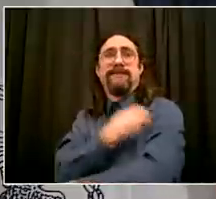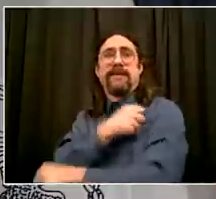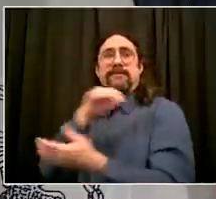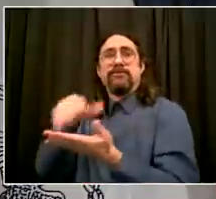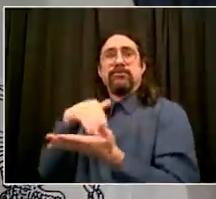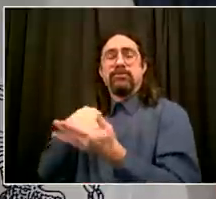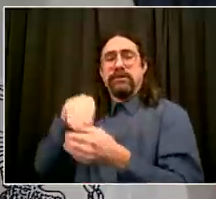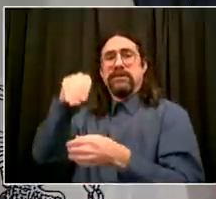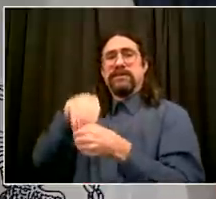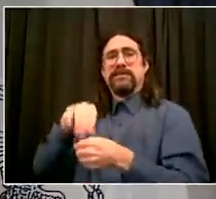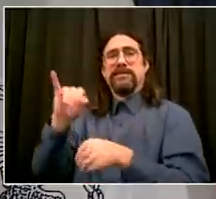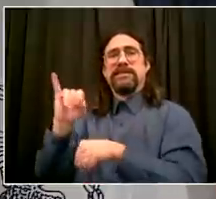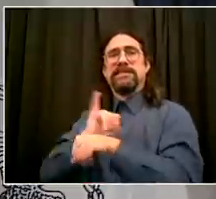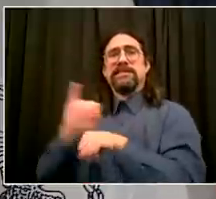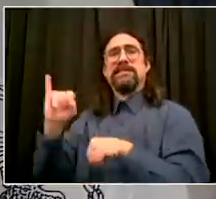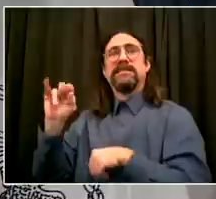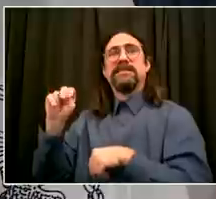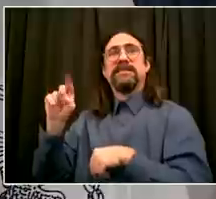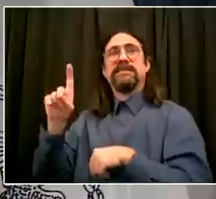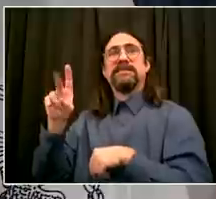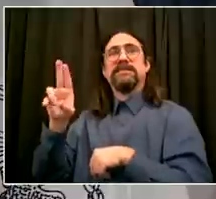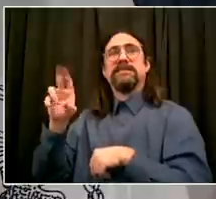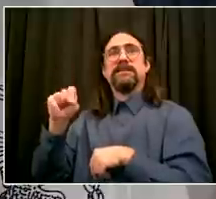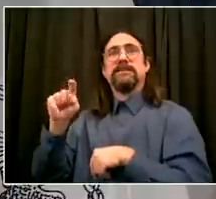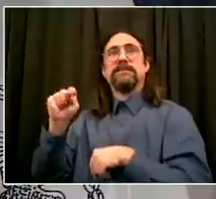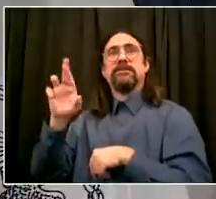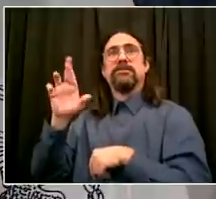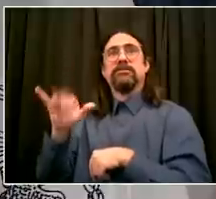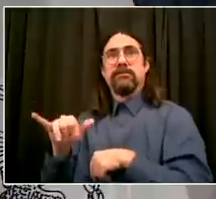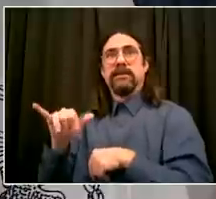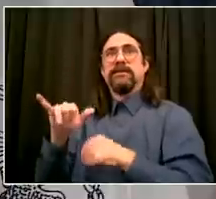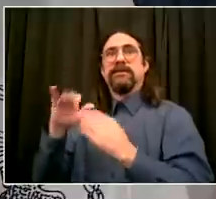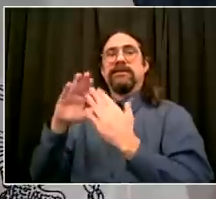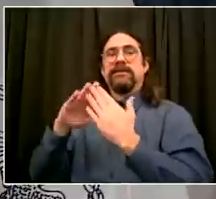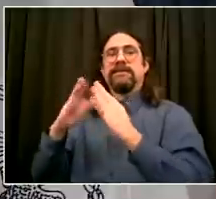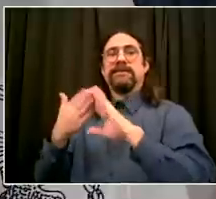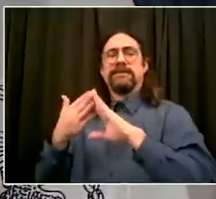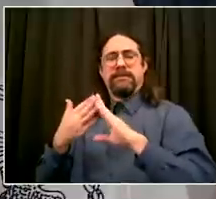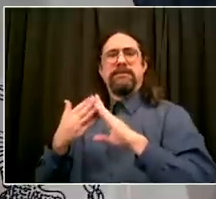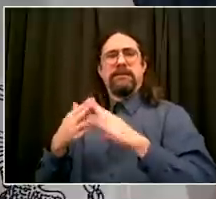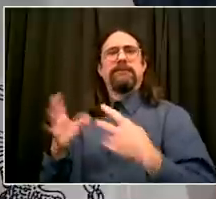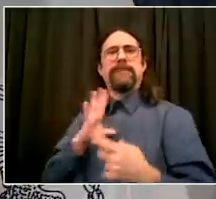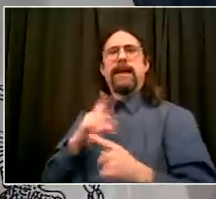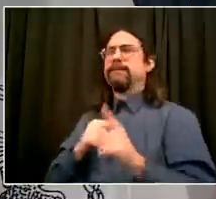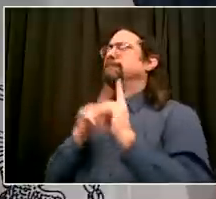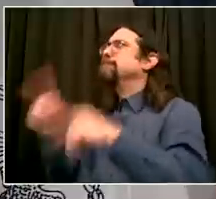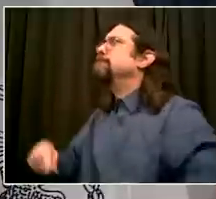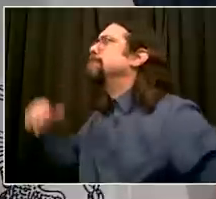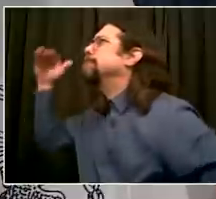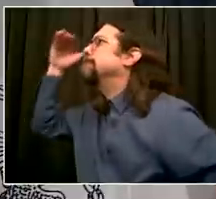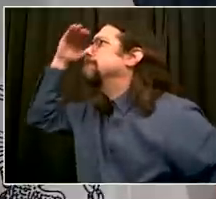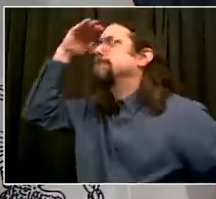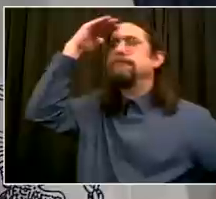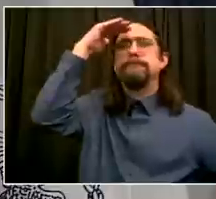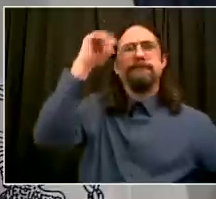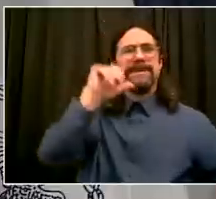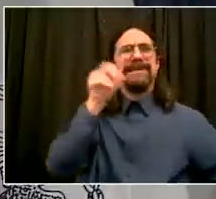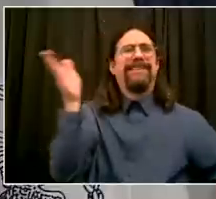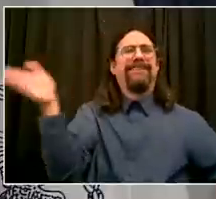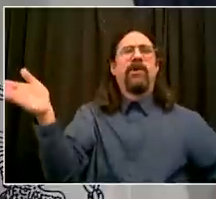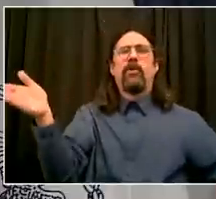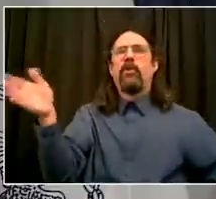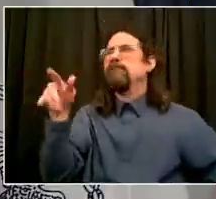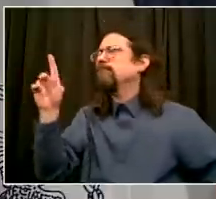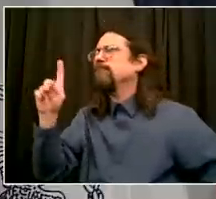I see that Worth Street is coming online. That's not particularly close to a subway stop either, although it's closer than